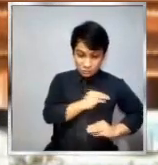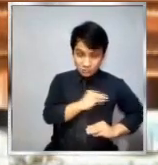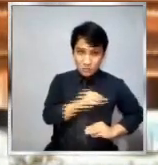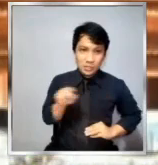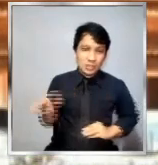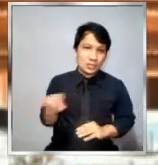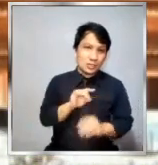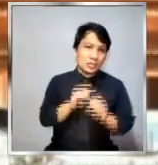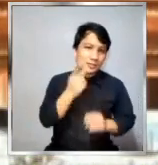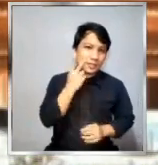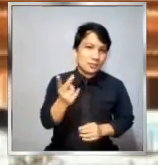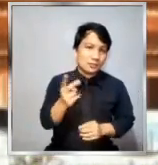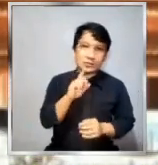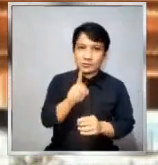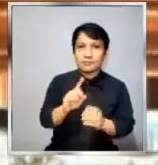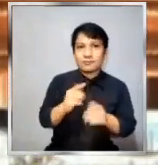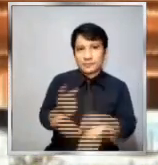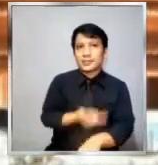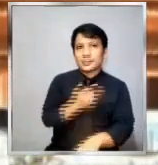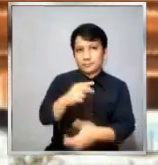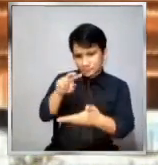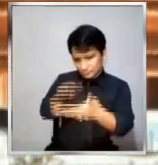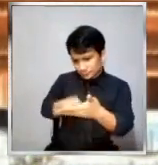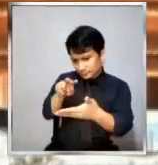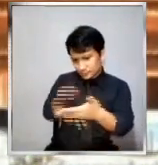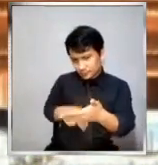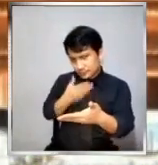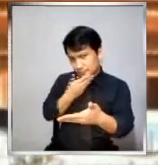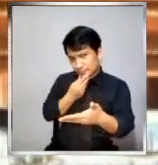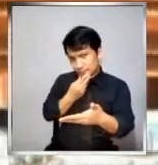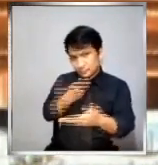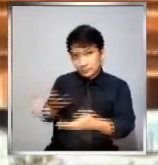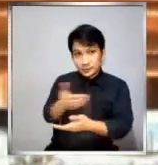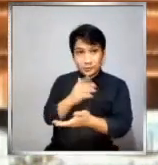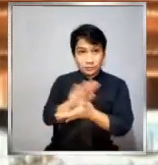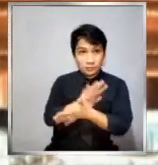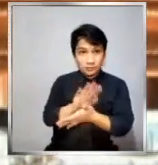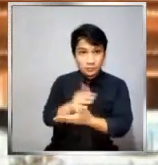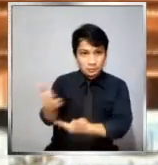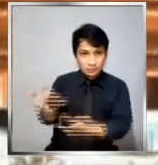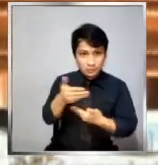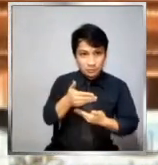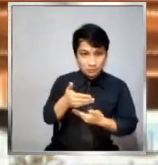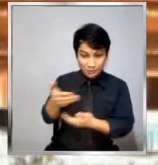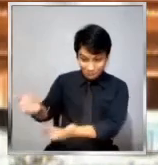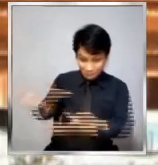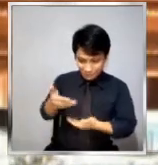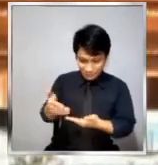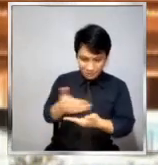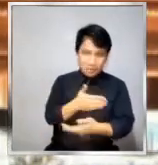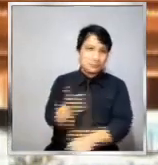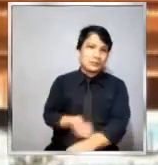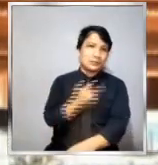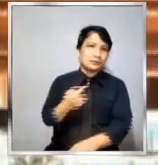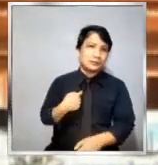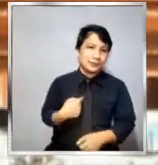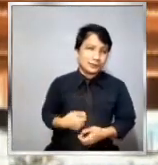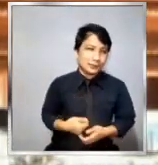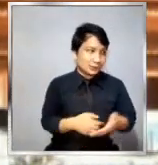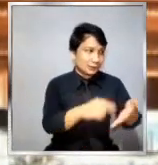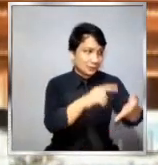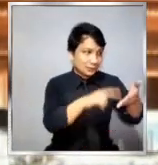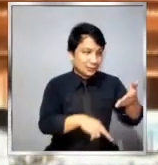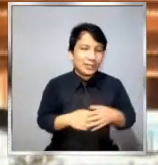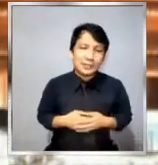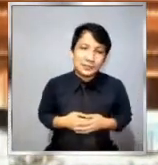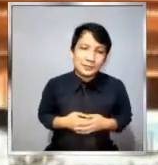titignan. Papakuha pa ko ba yung papel? Matagal pa magdating sa akin. May rerouting, may route eh.